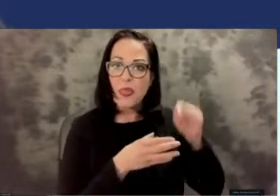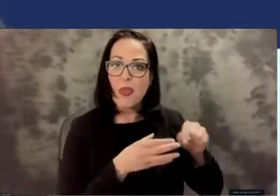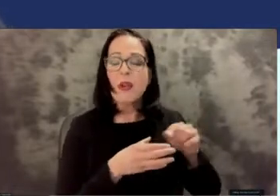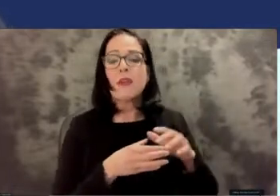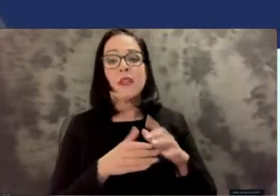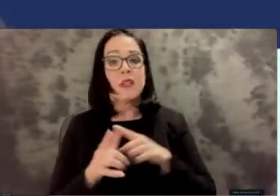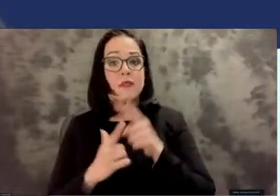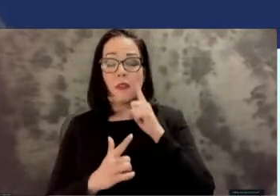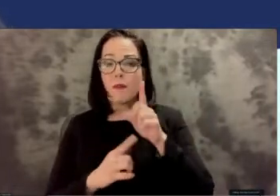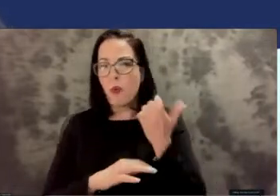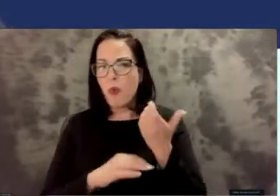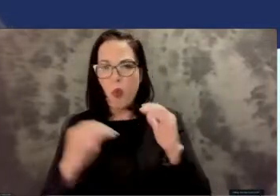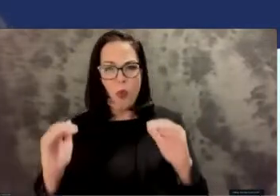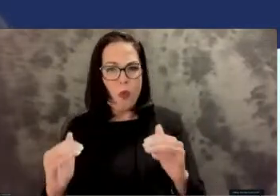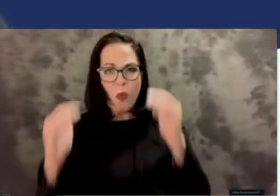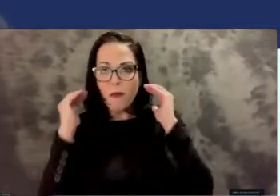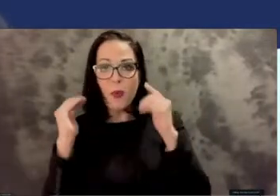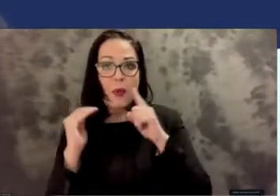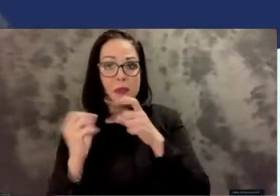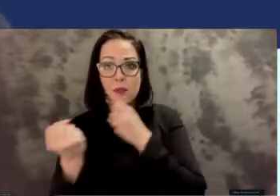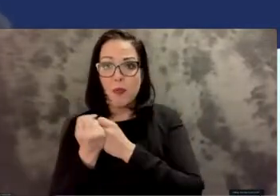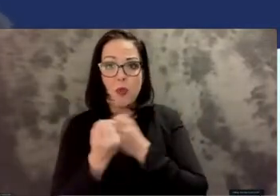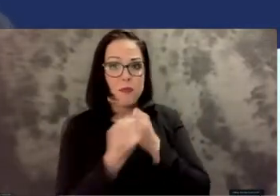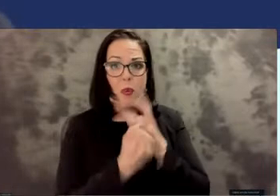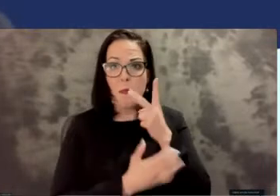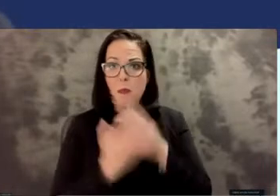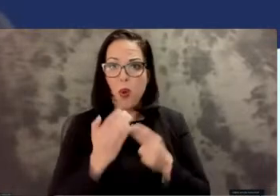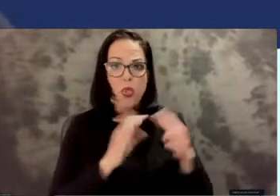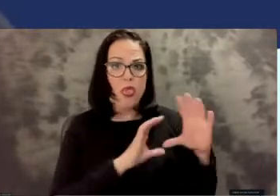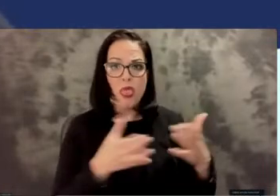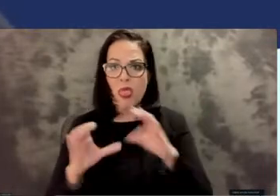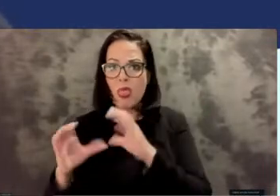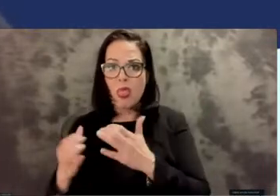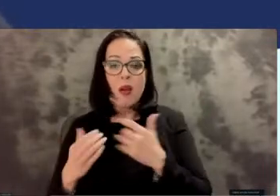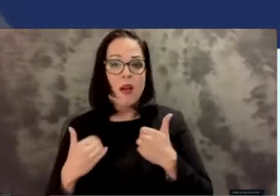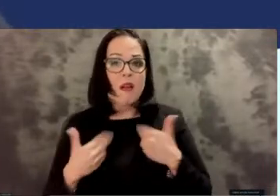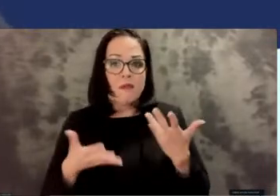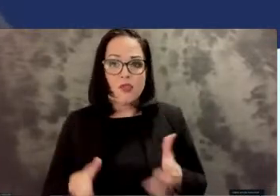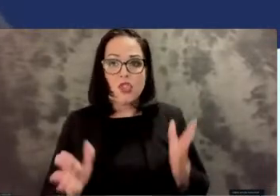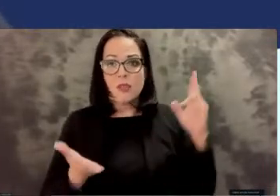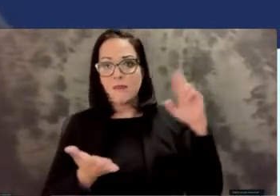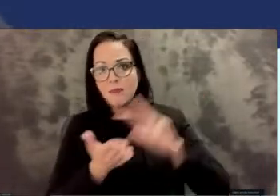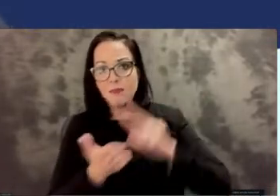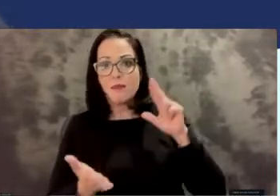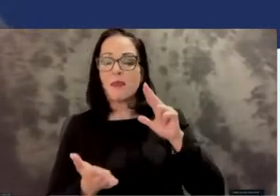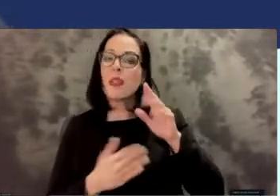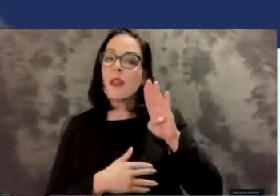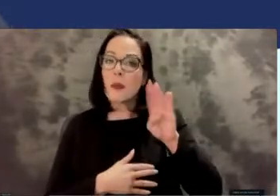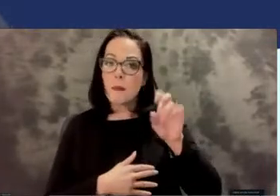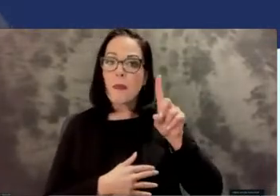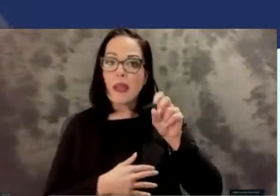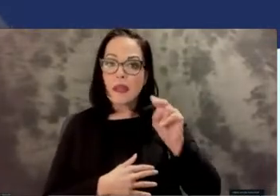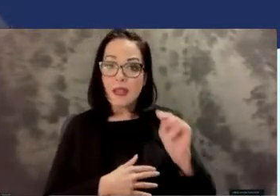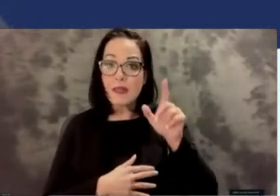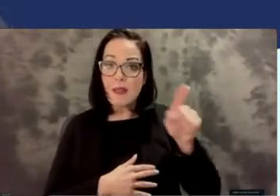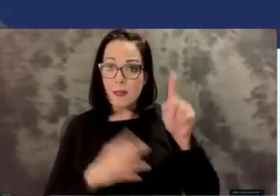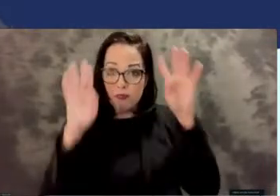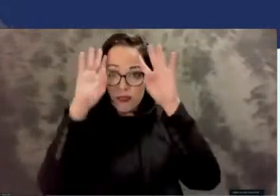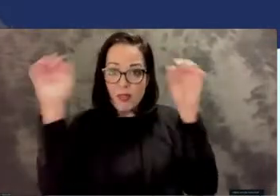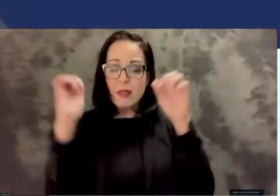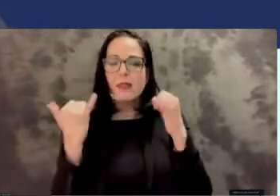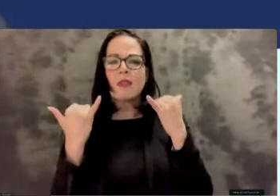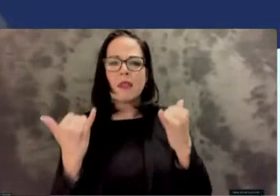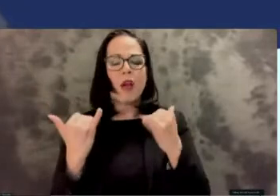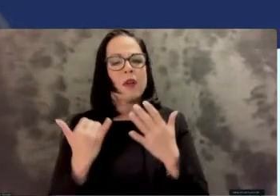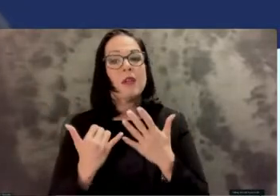support from both chambers of Congress. The legislation, which President Biden signed into effect, makes reporting of hate crimes more